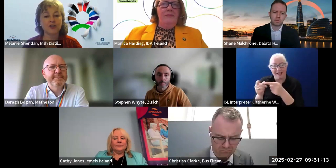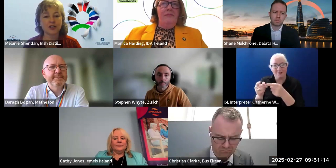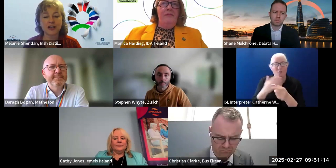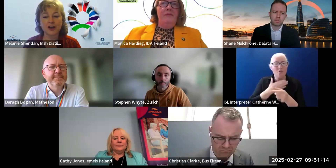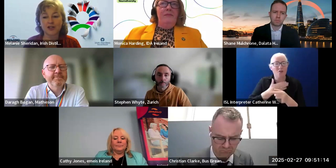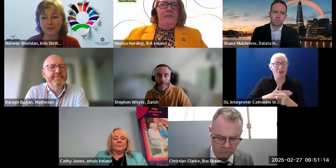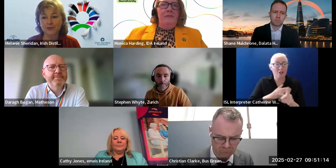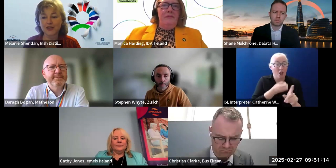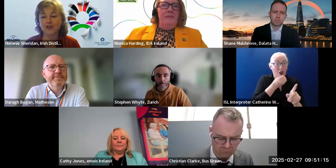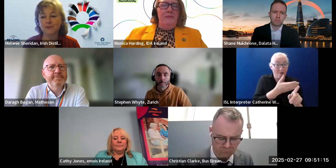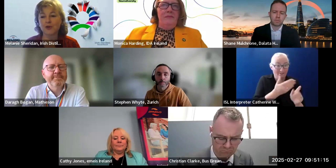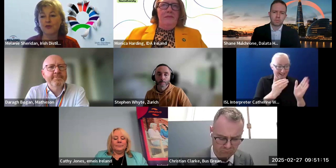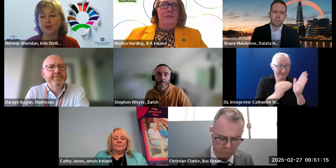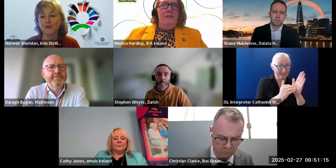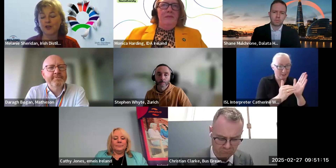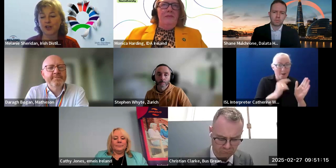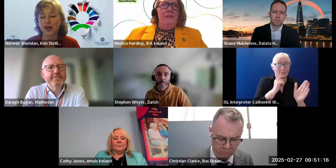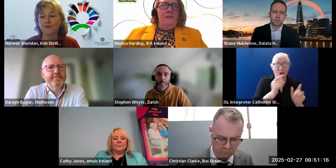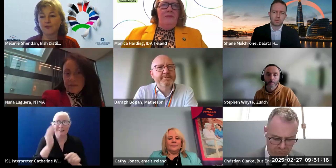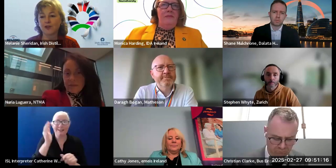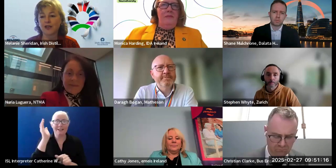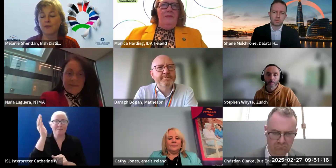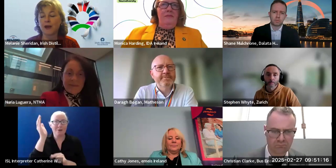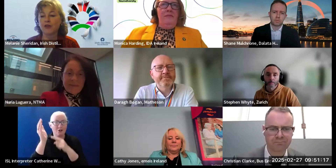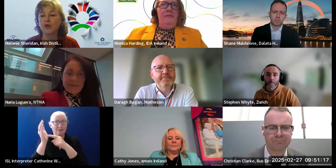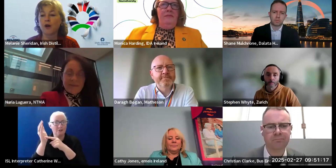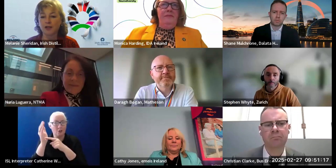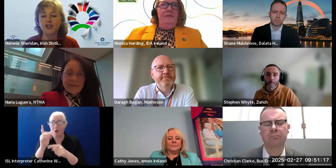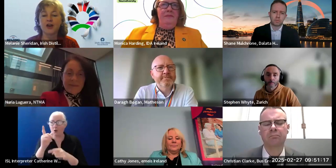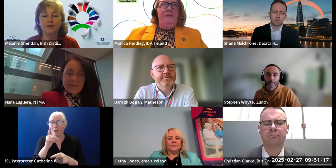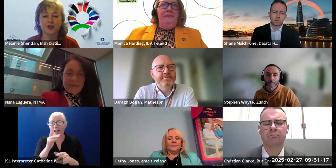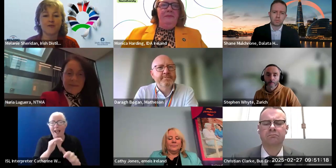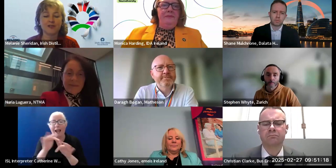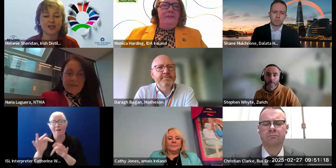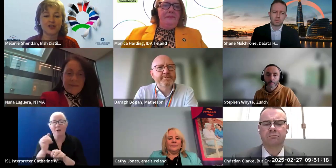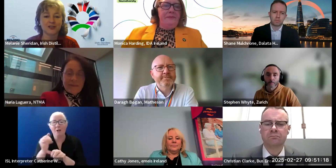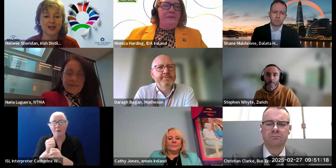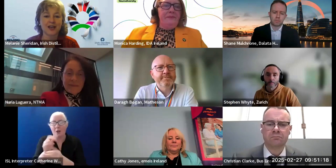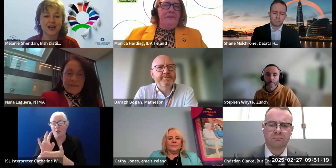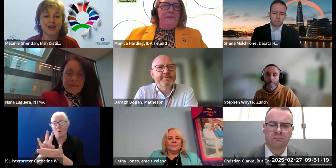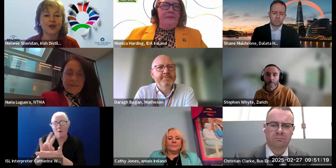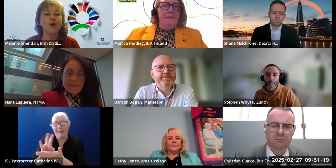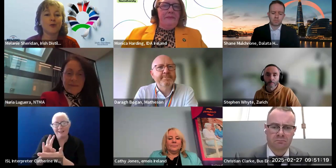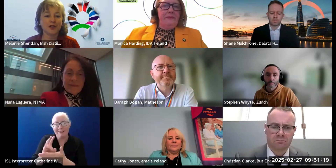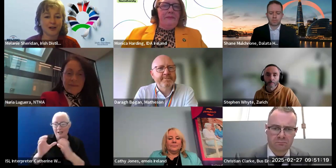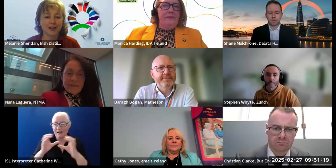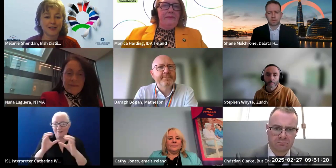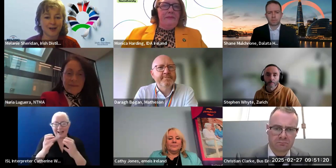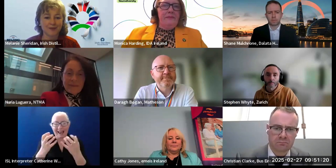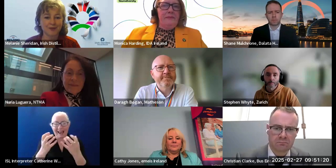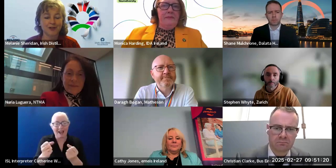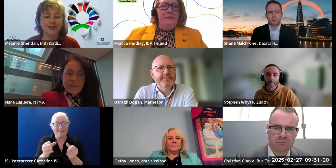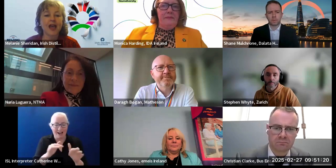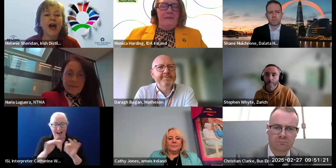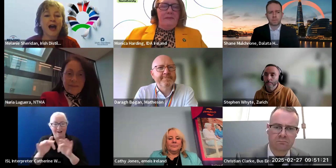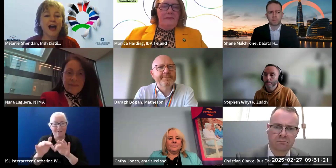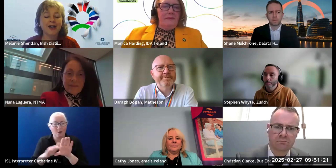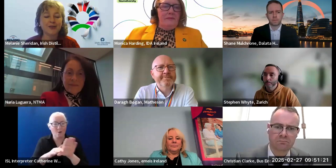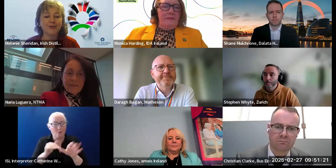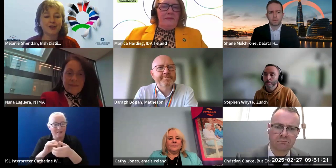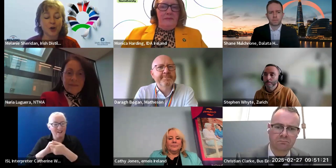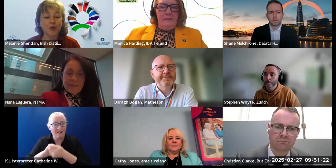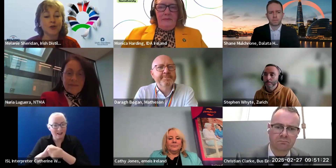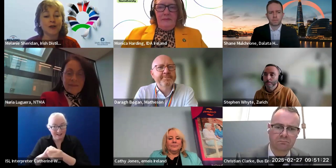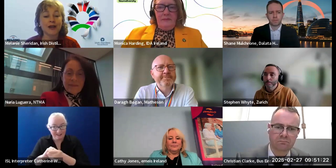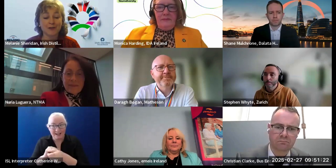lovely. But certainly our speakers spoke so much afterwards about the quality of the conversations they had with colleagues afterwards.